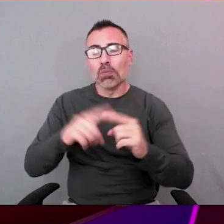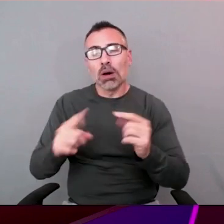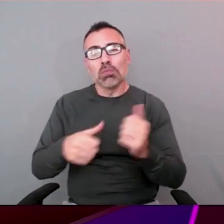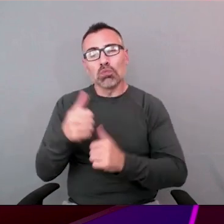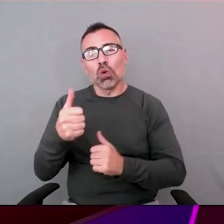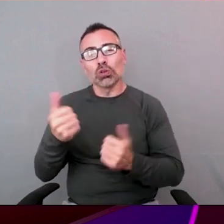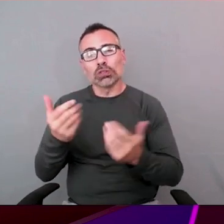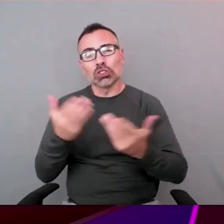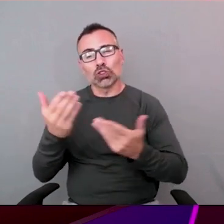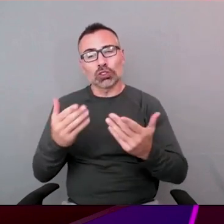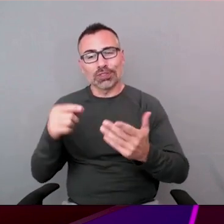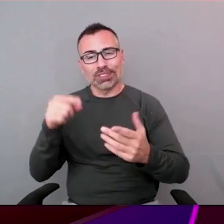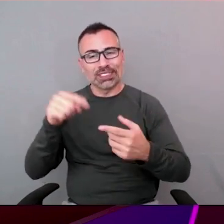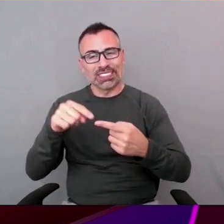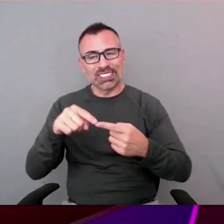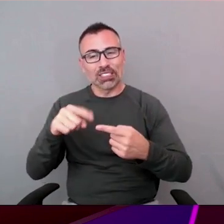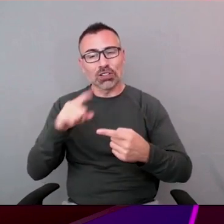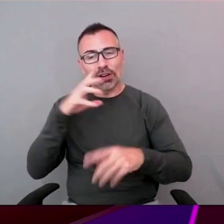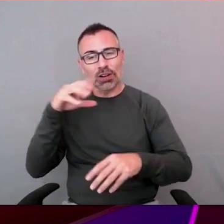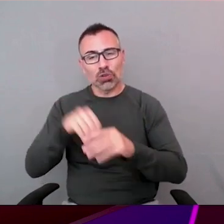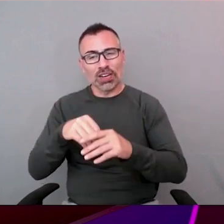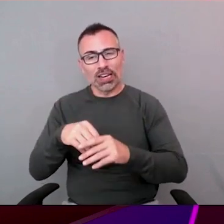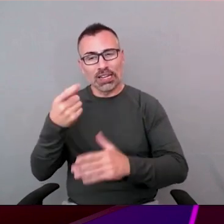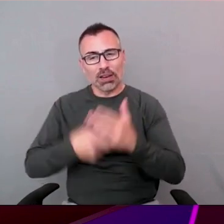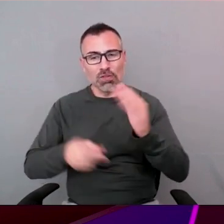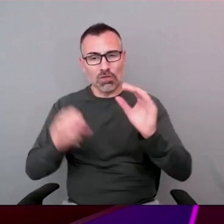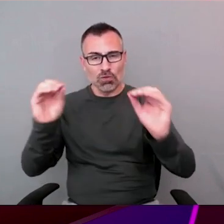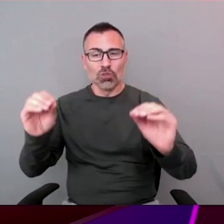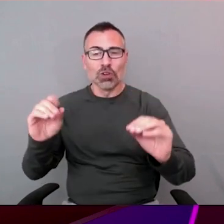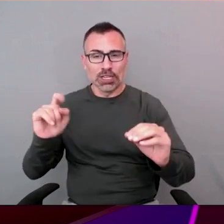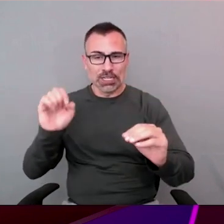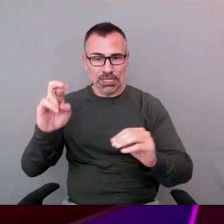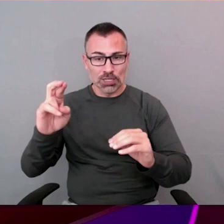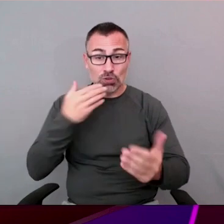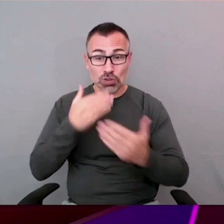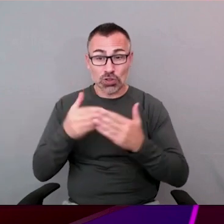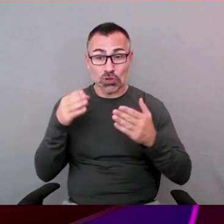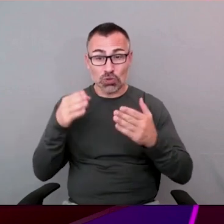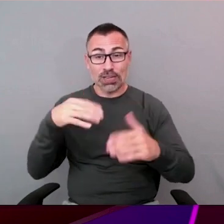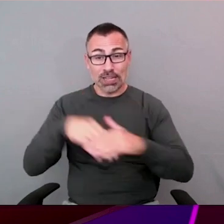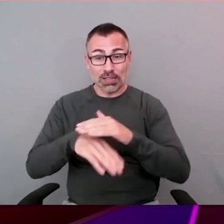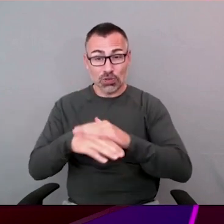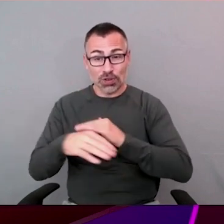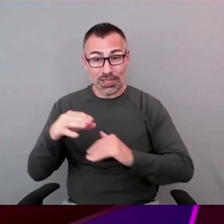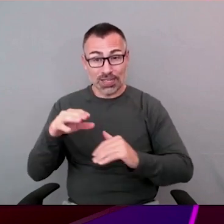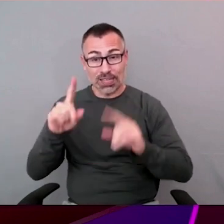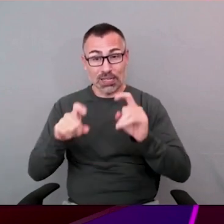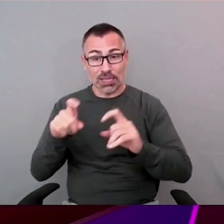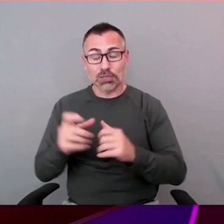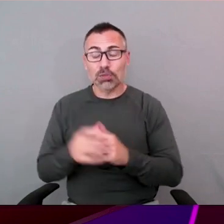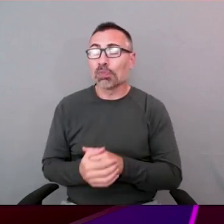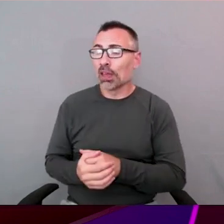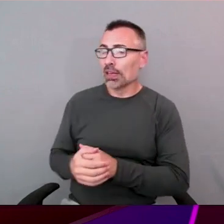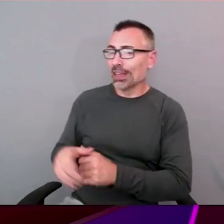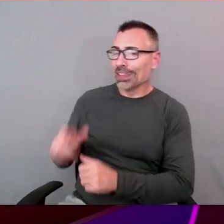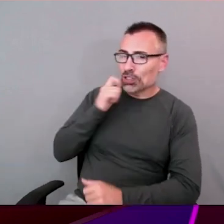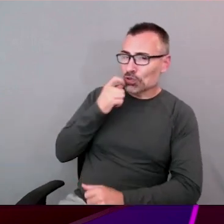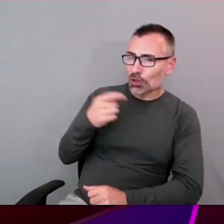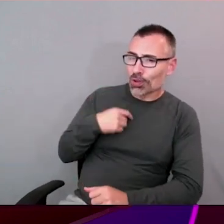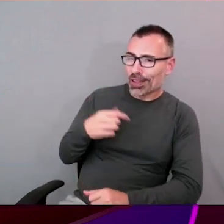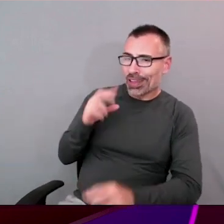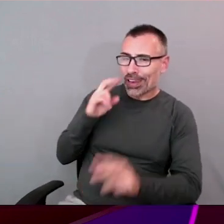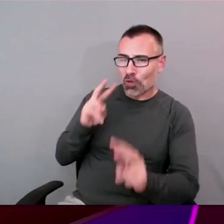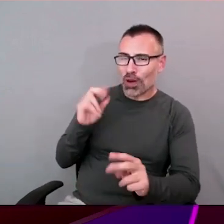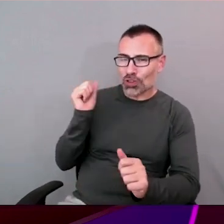exam do have a free tier, and that's a great way to get in and start experimenting. That's really cool, and I've watched every single one of your episodes, and I think you mentioned CloudQuest a